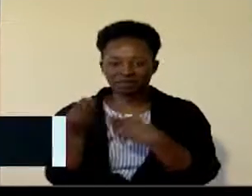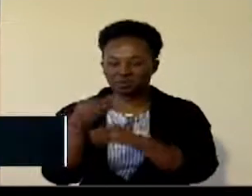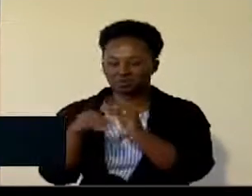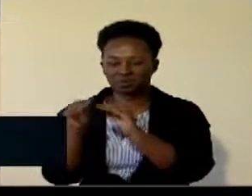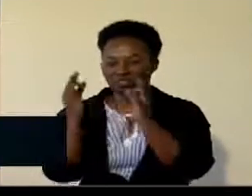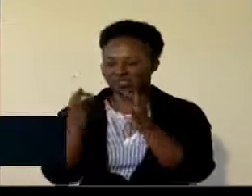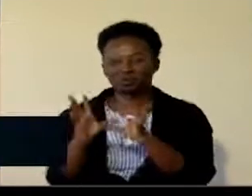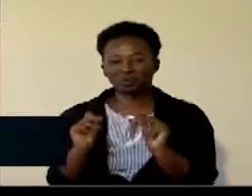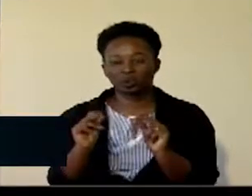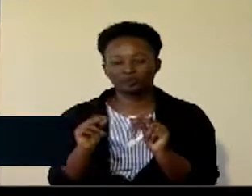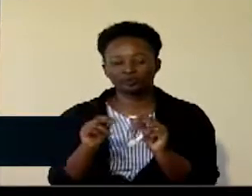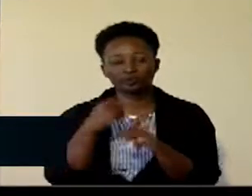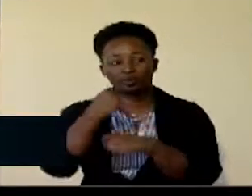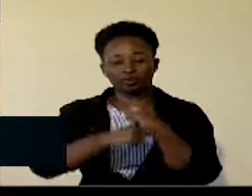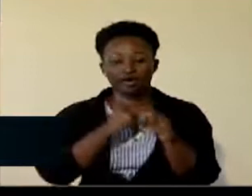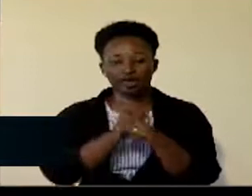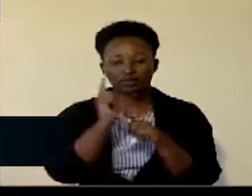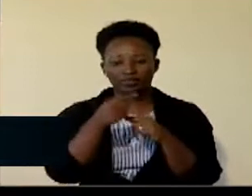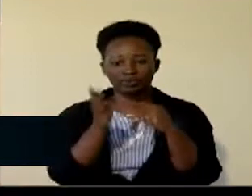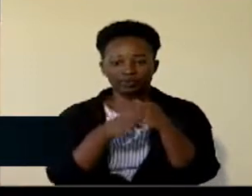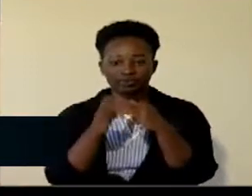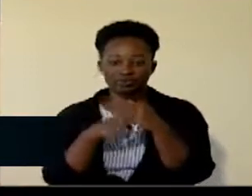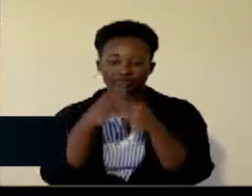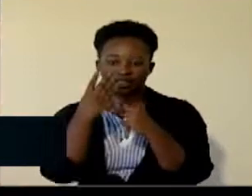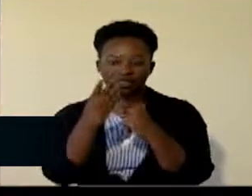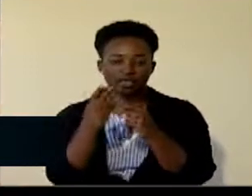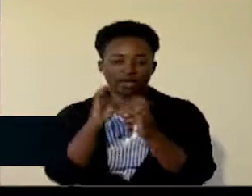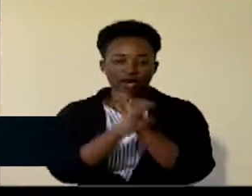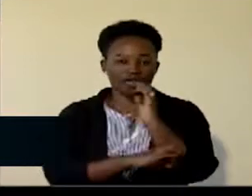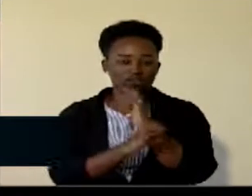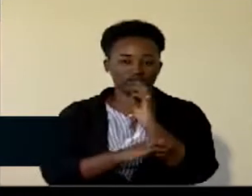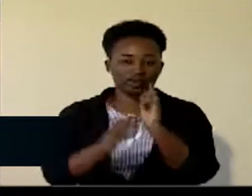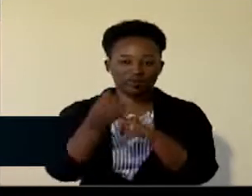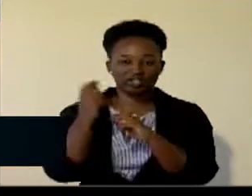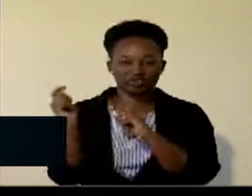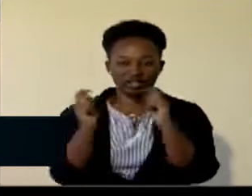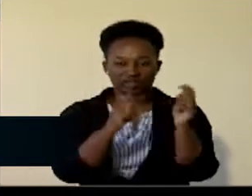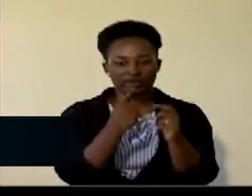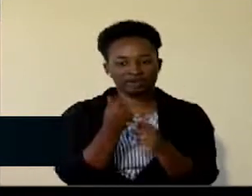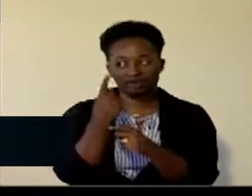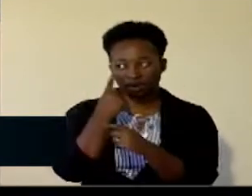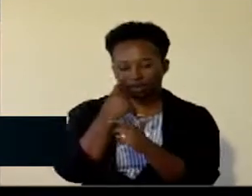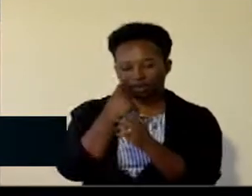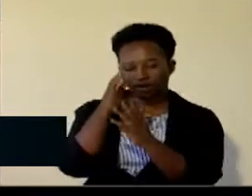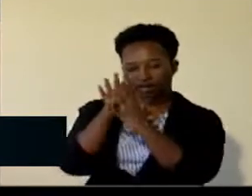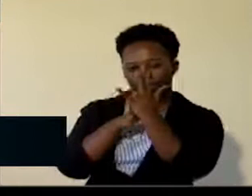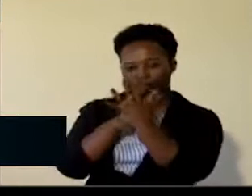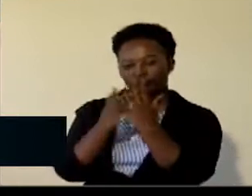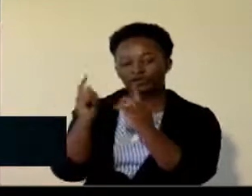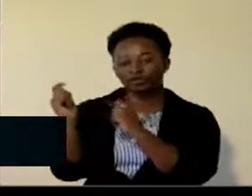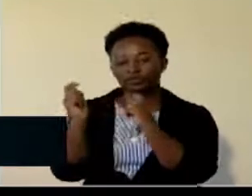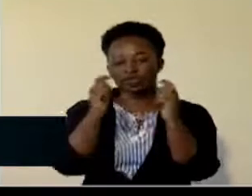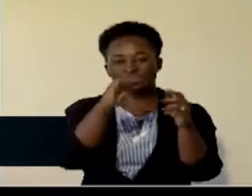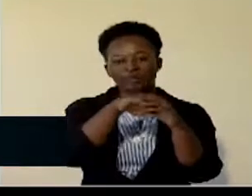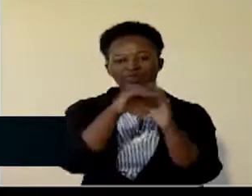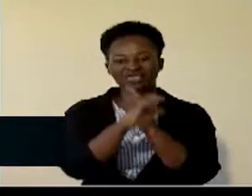in 1994, a country received a transfer. We check on transfers. If you look at the table, transfers to the